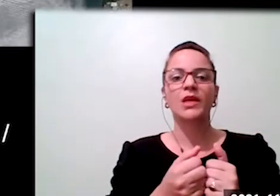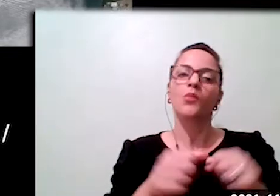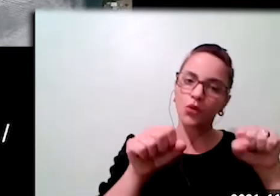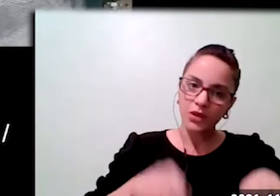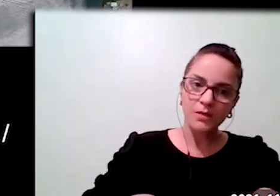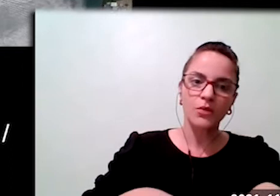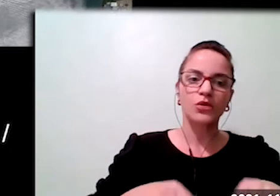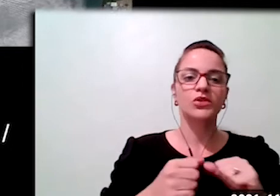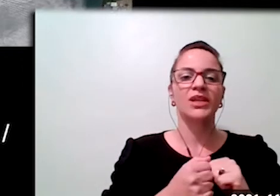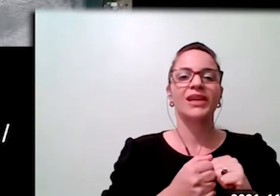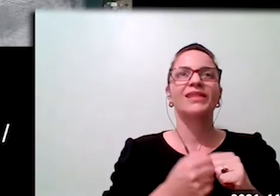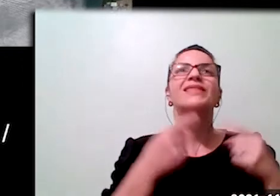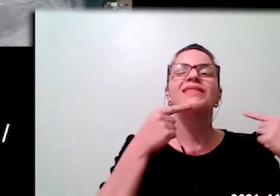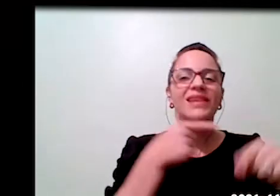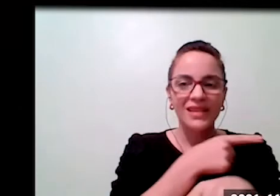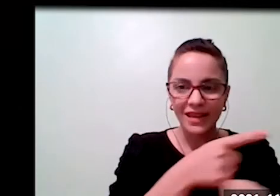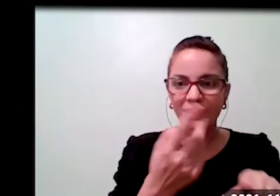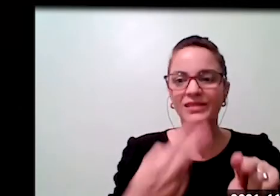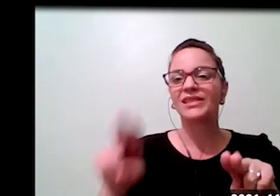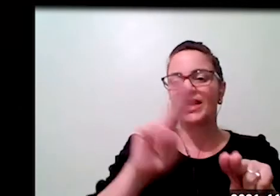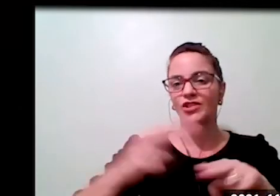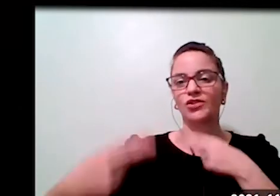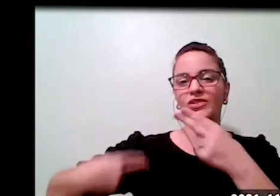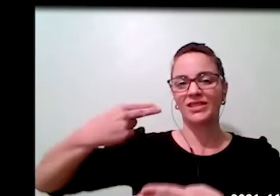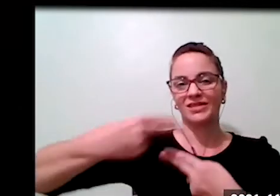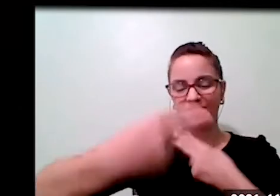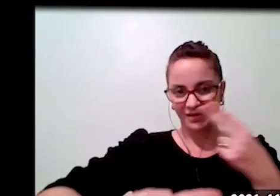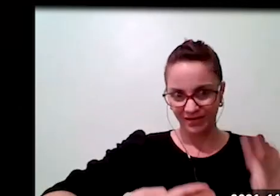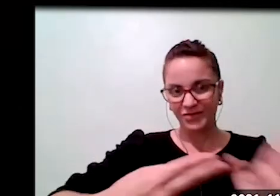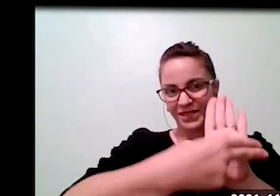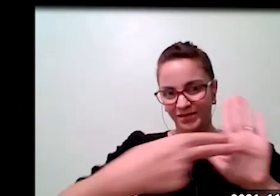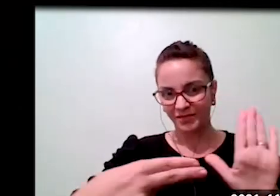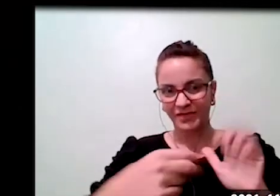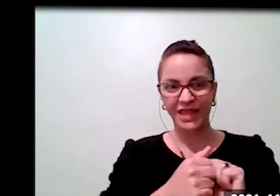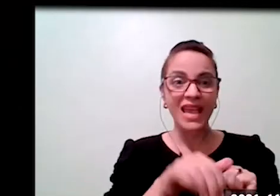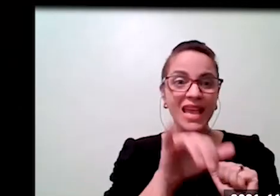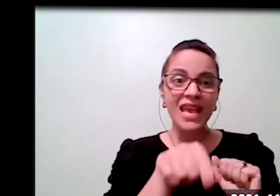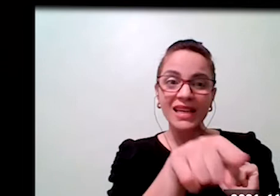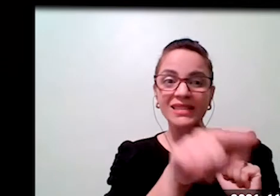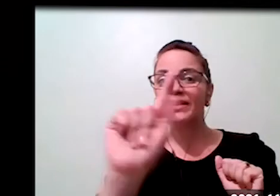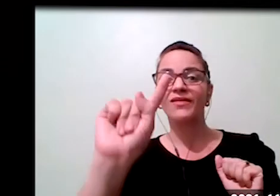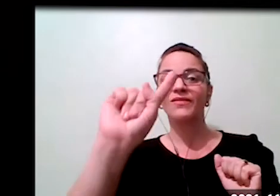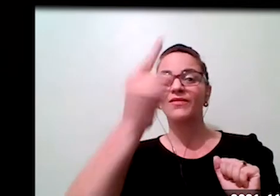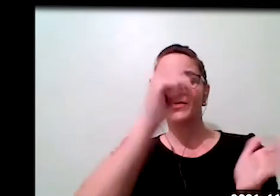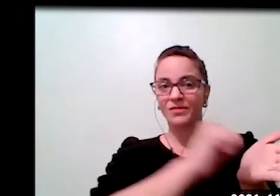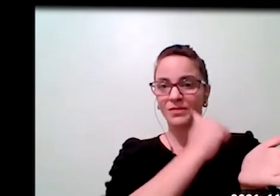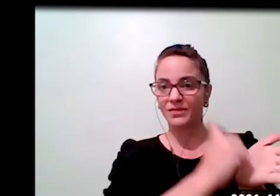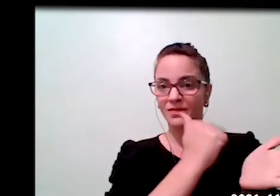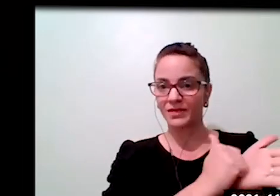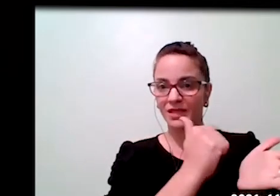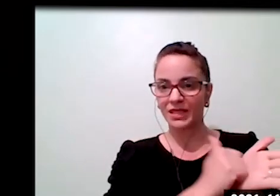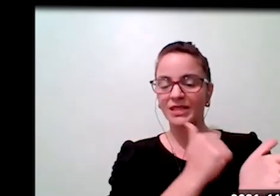have it declared a National Historic Landmark. This is the first page of that nomination. Again, it was a very